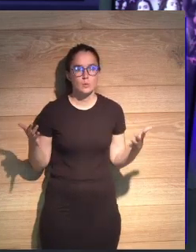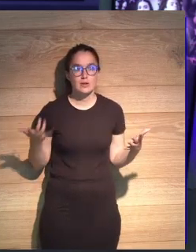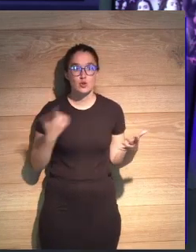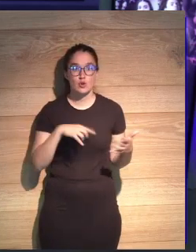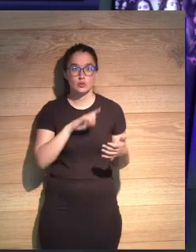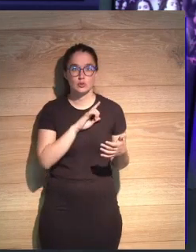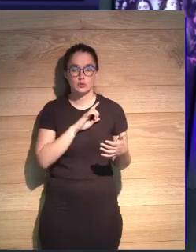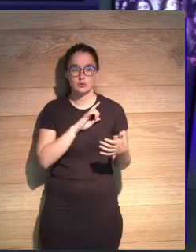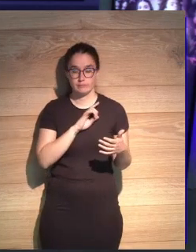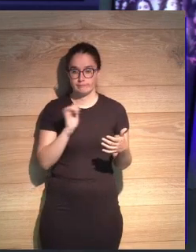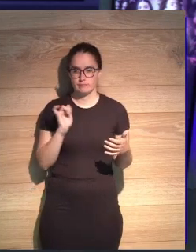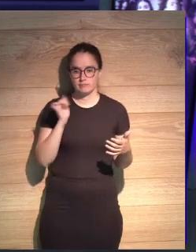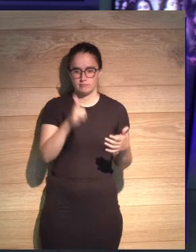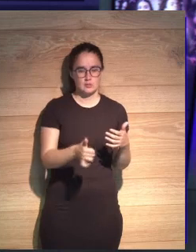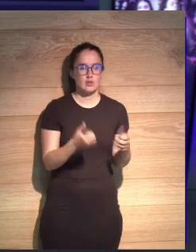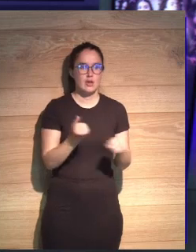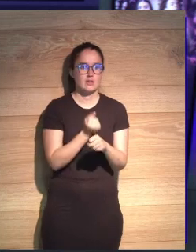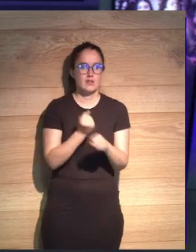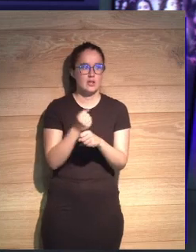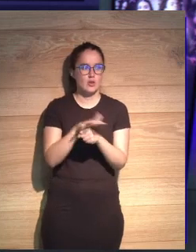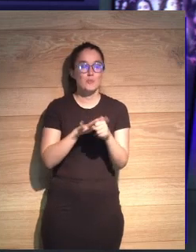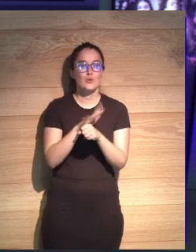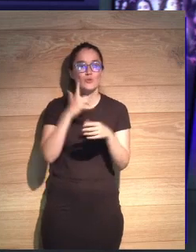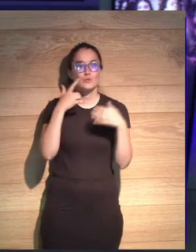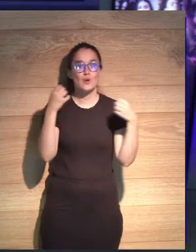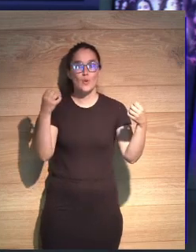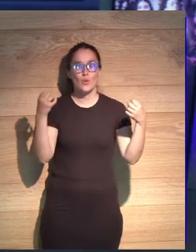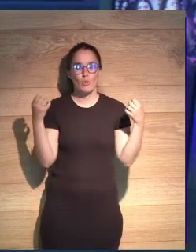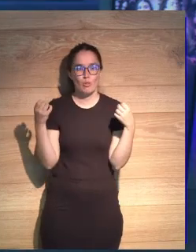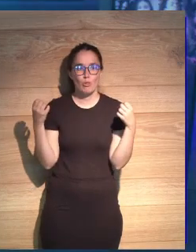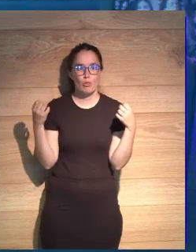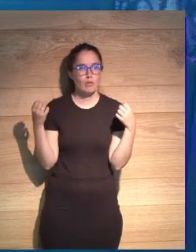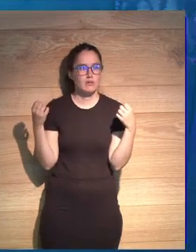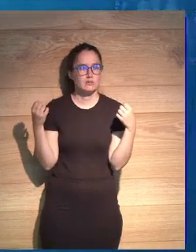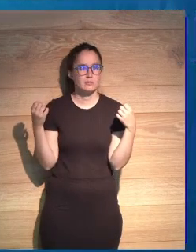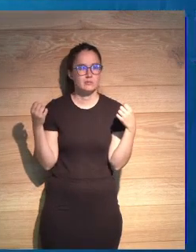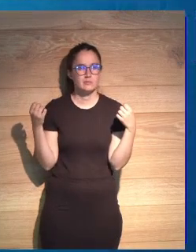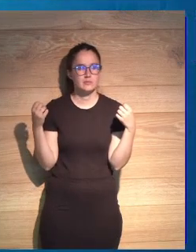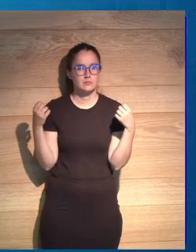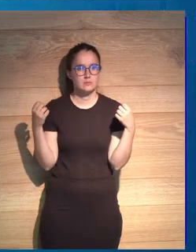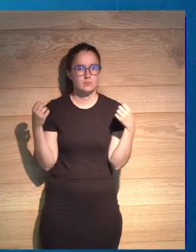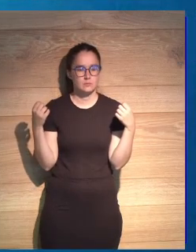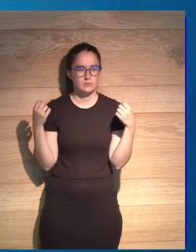What have we found over these years working in the health field?